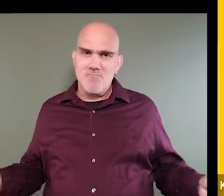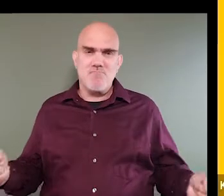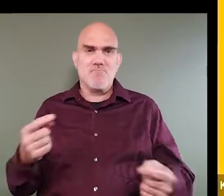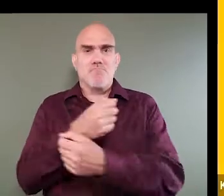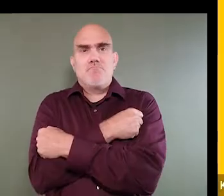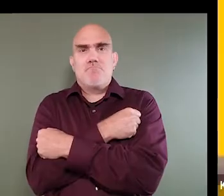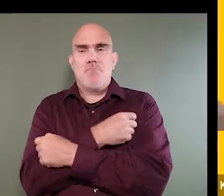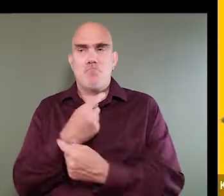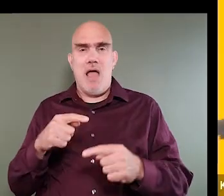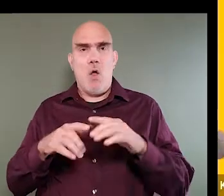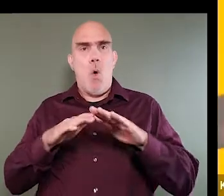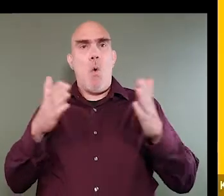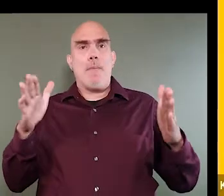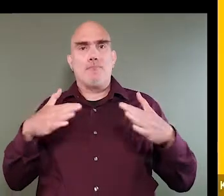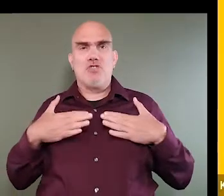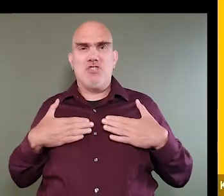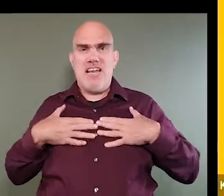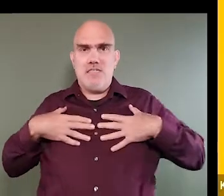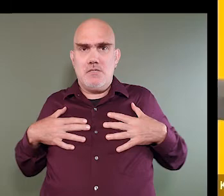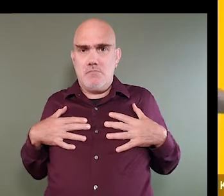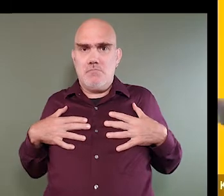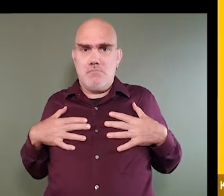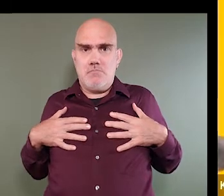Really try to stretch out that chest a little bit.